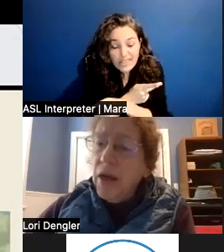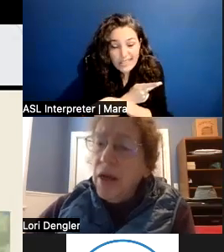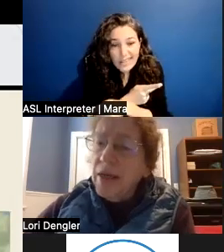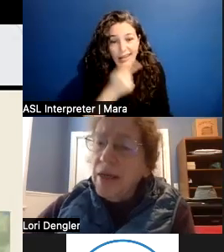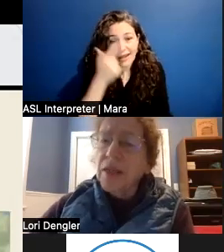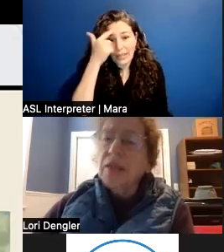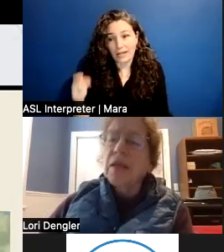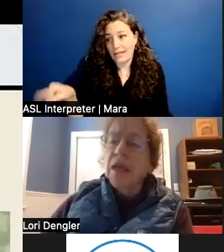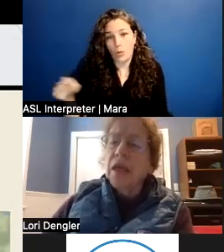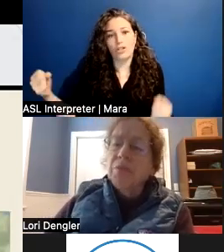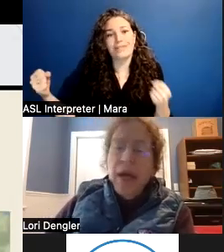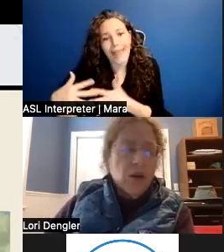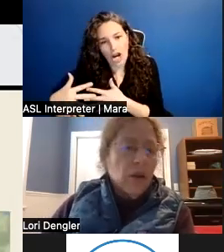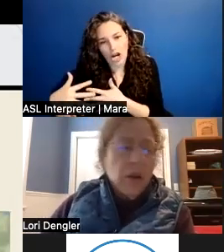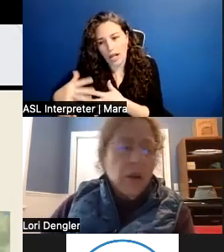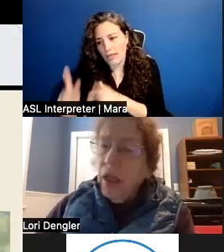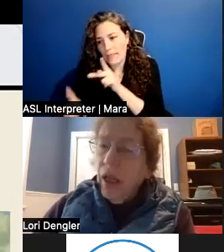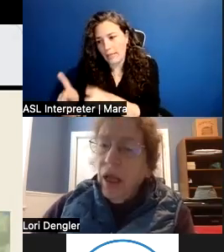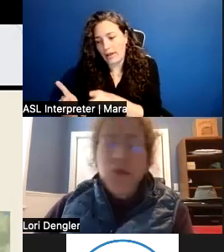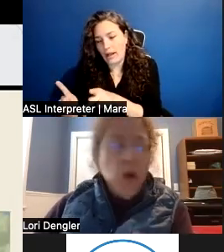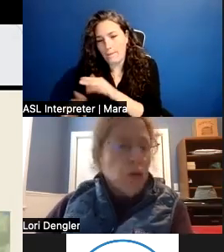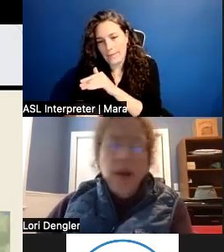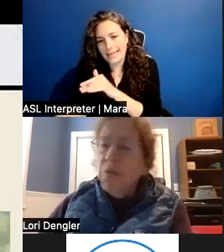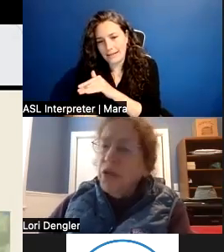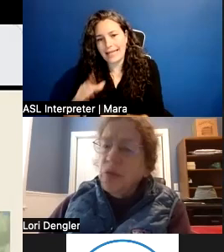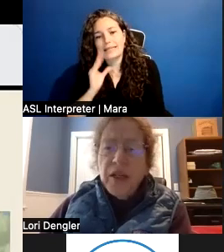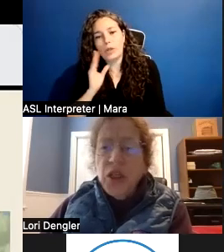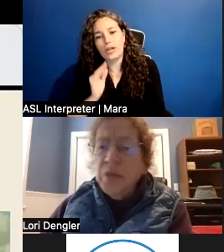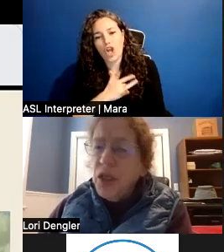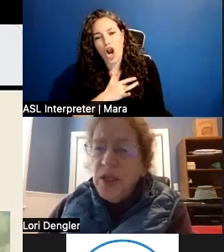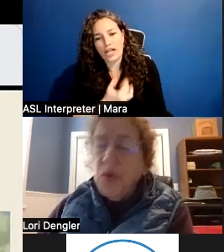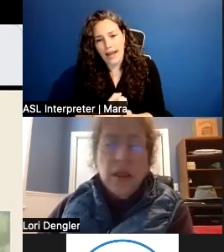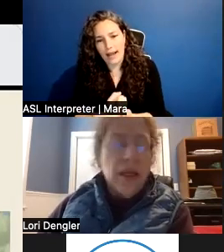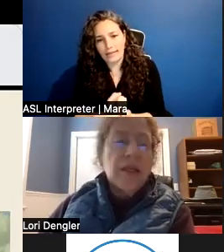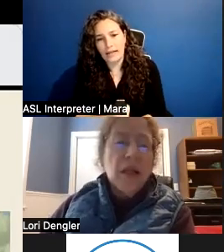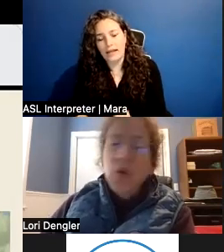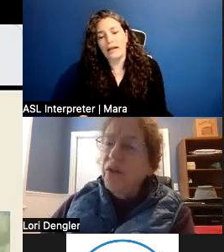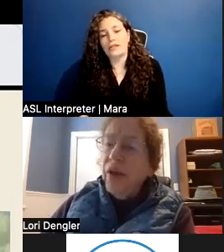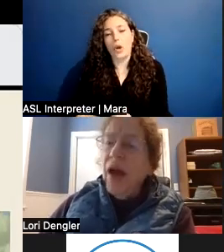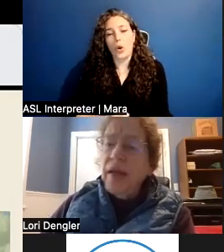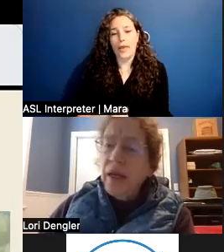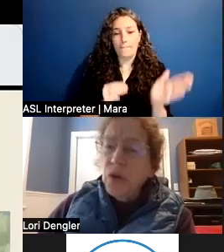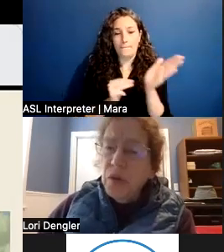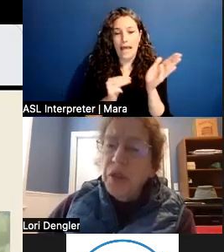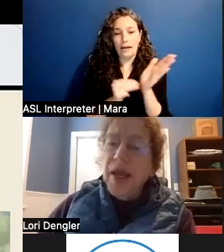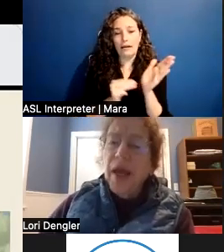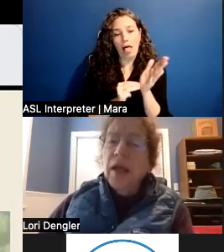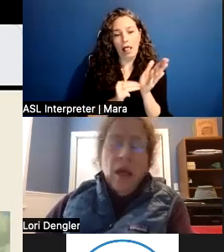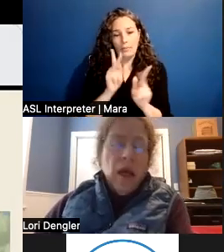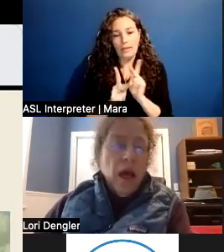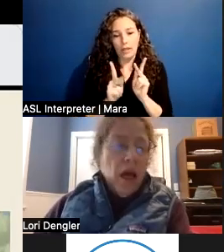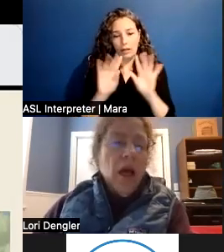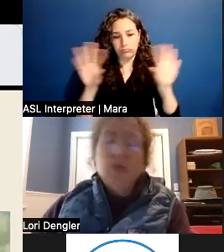heart attacks. The medical folks were able to reach them just as quickly as they would have on any normal day.